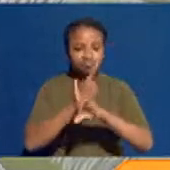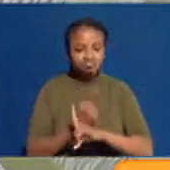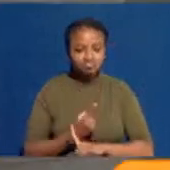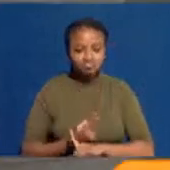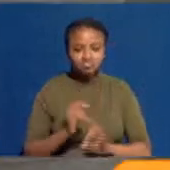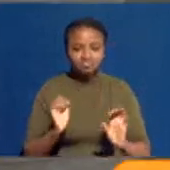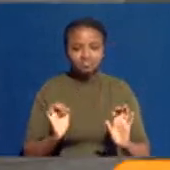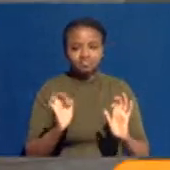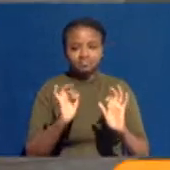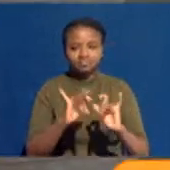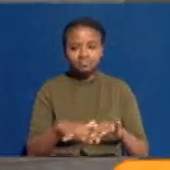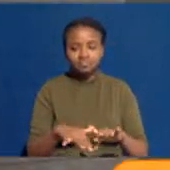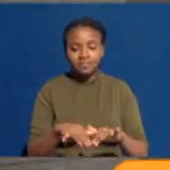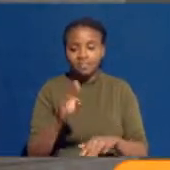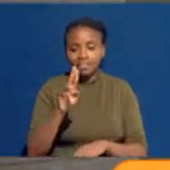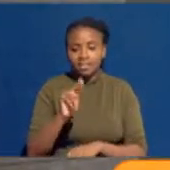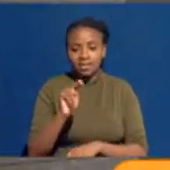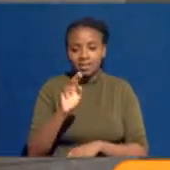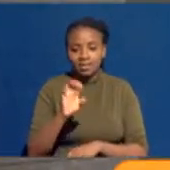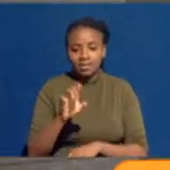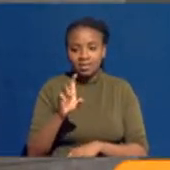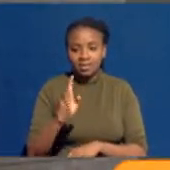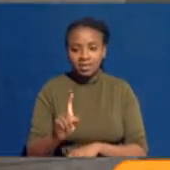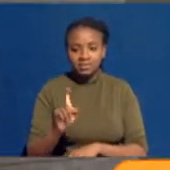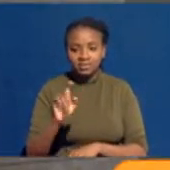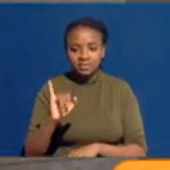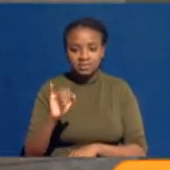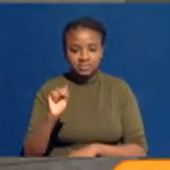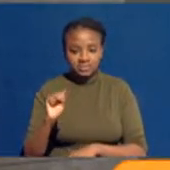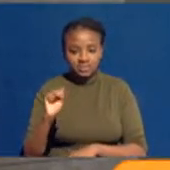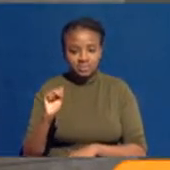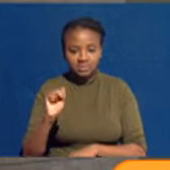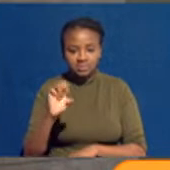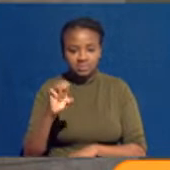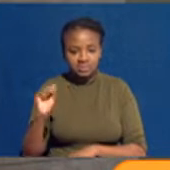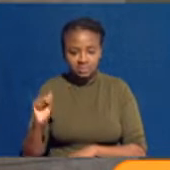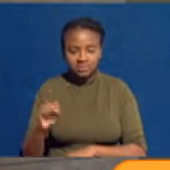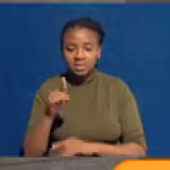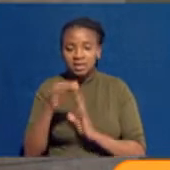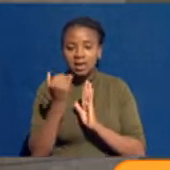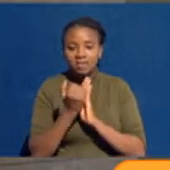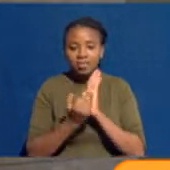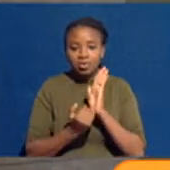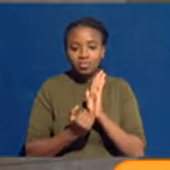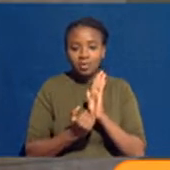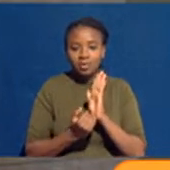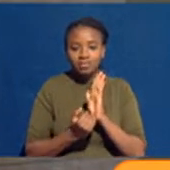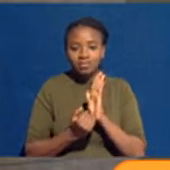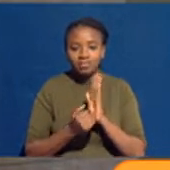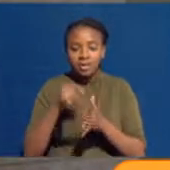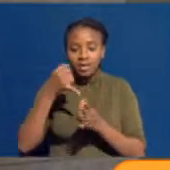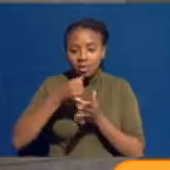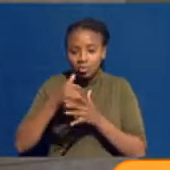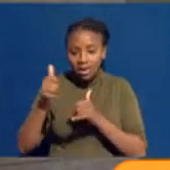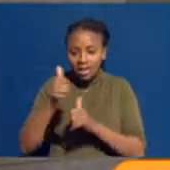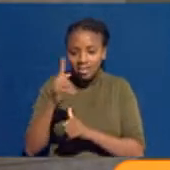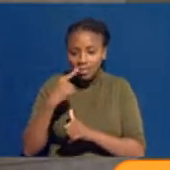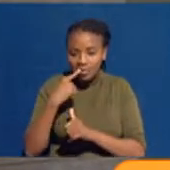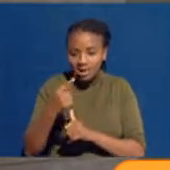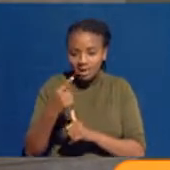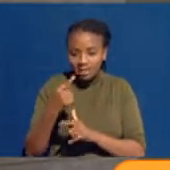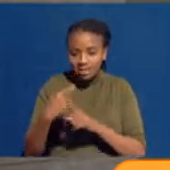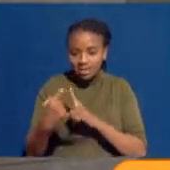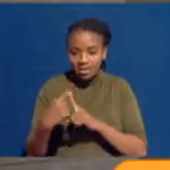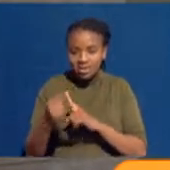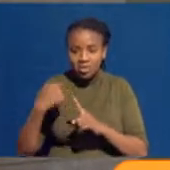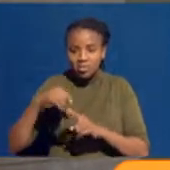life. Nexus is a program that we started under 100-year Starship to make sure